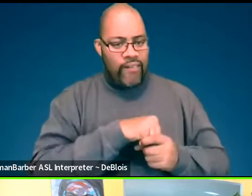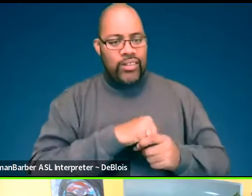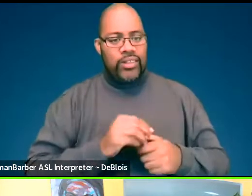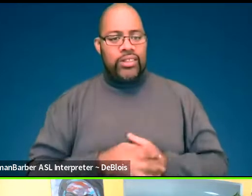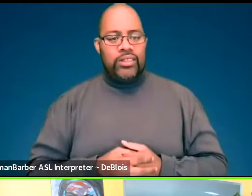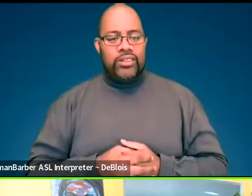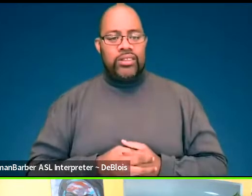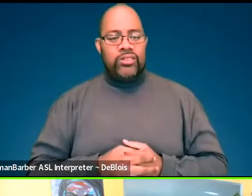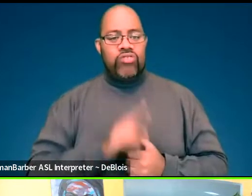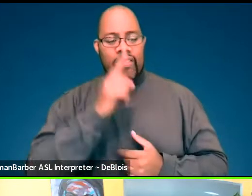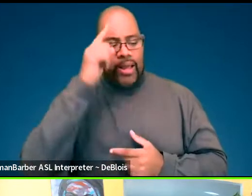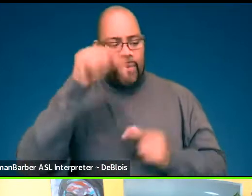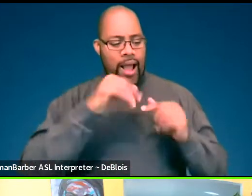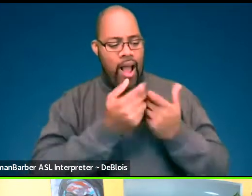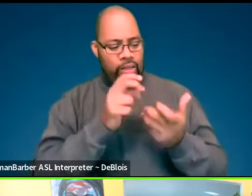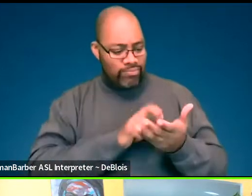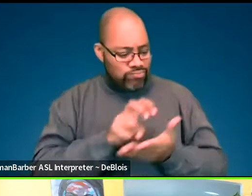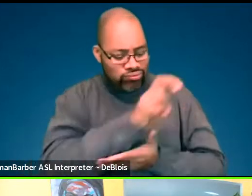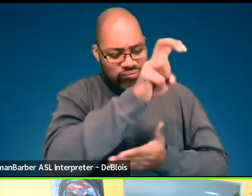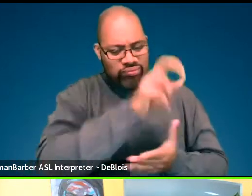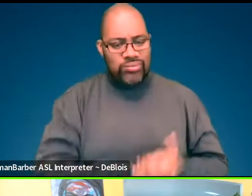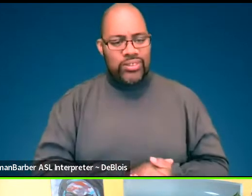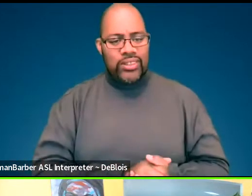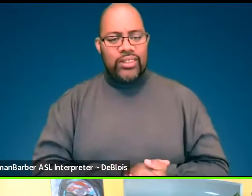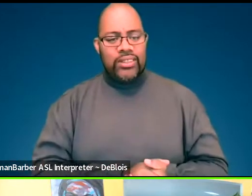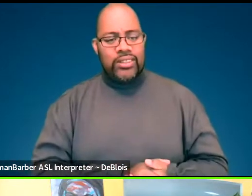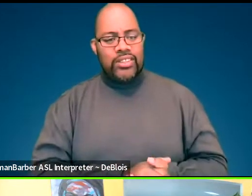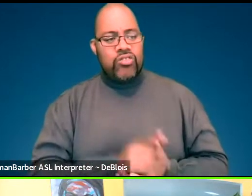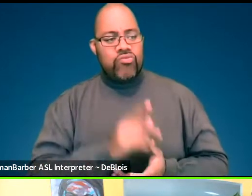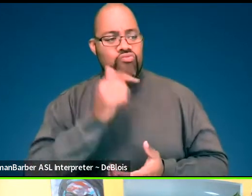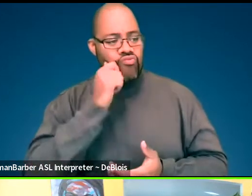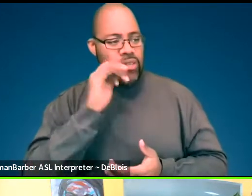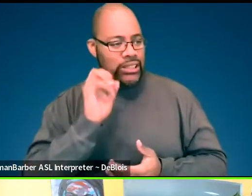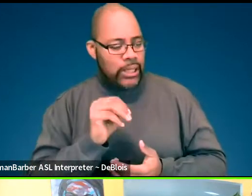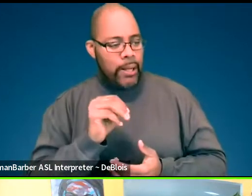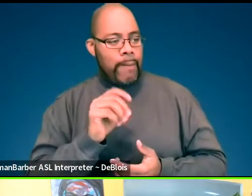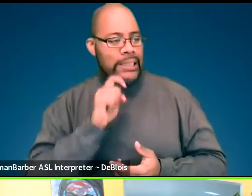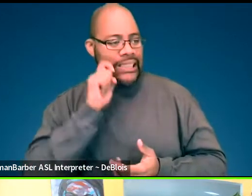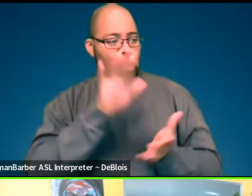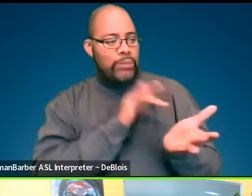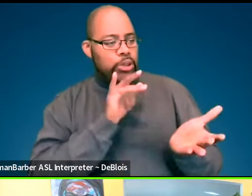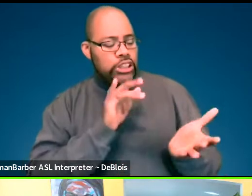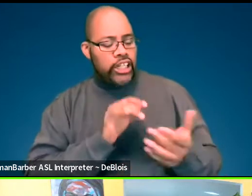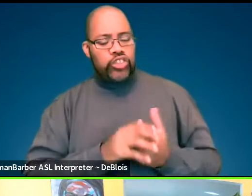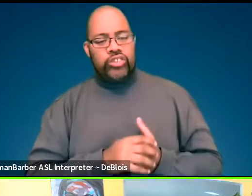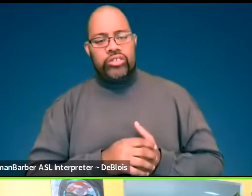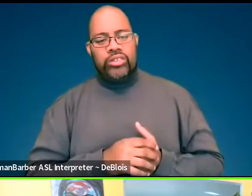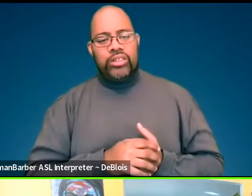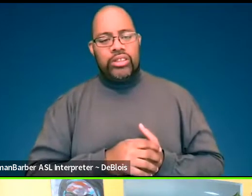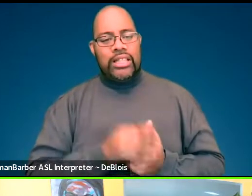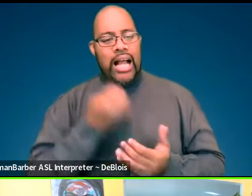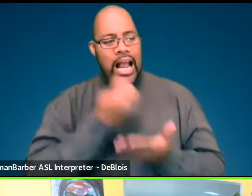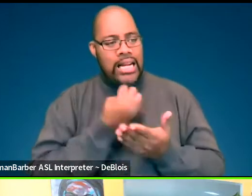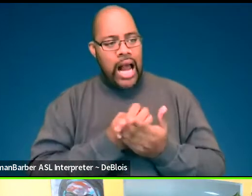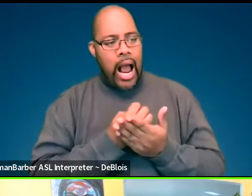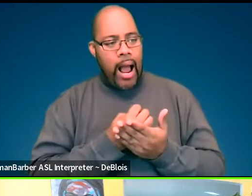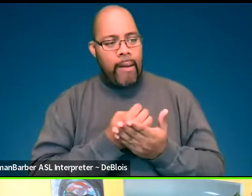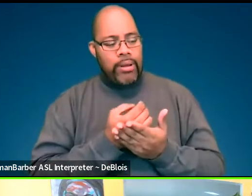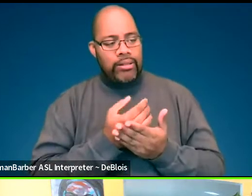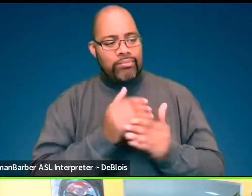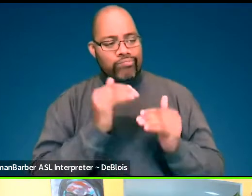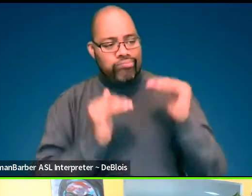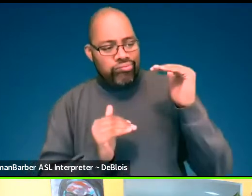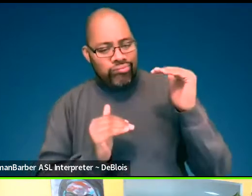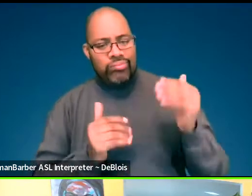to really think about how they navigated racism, sexual exploitation, economic disenfranchisement,